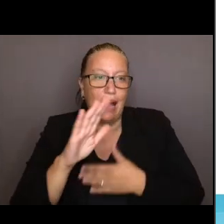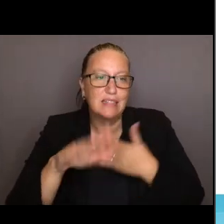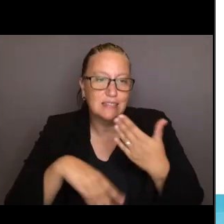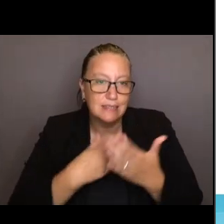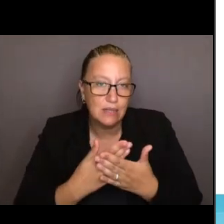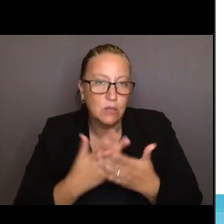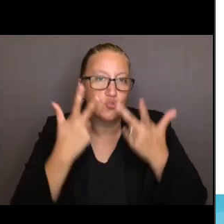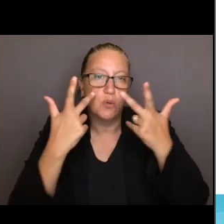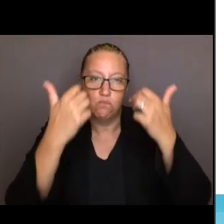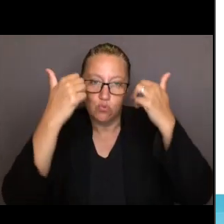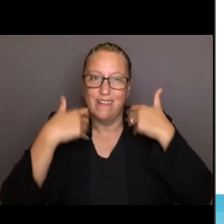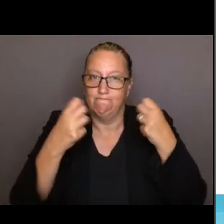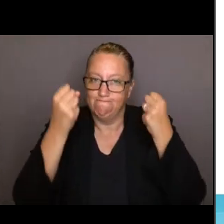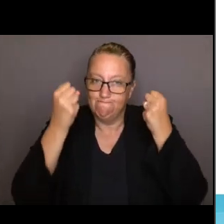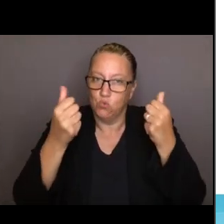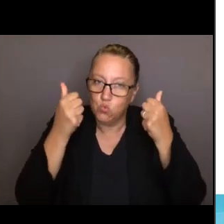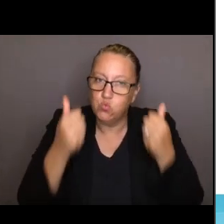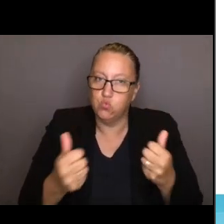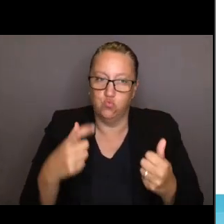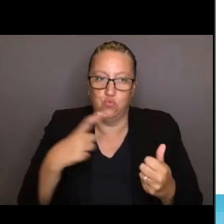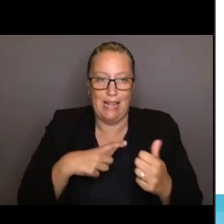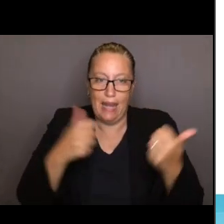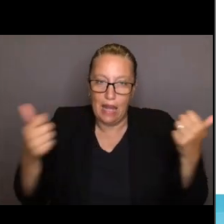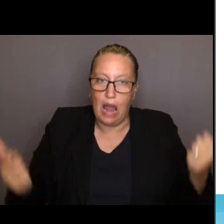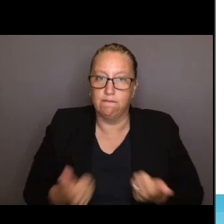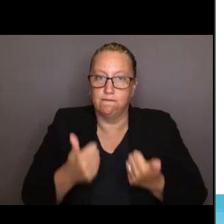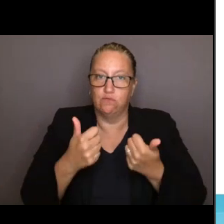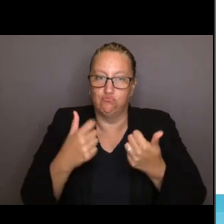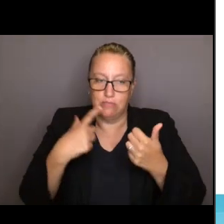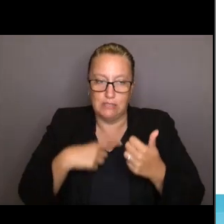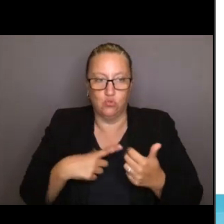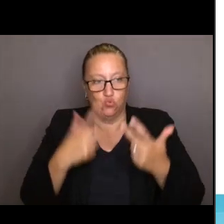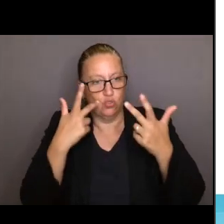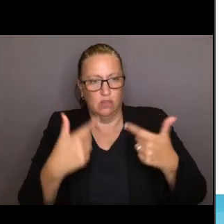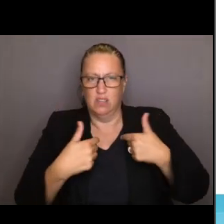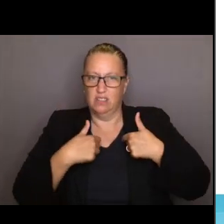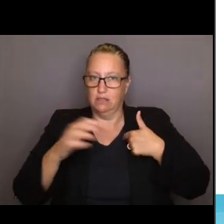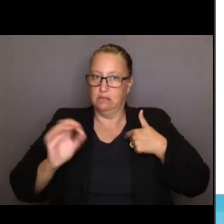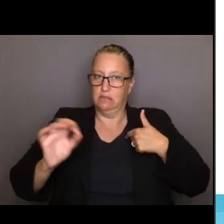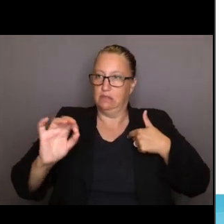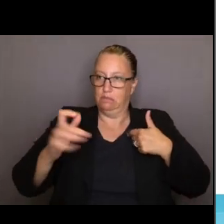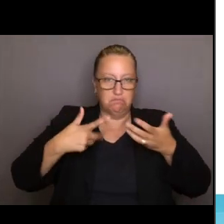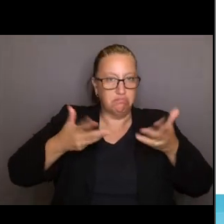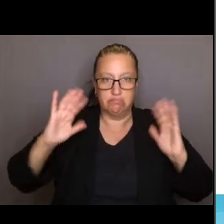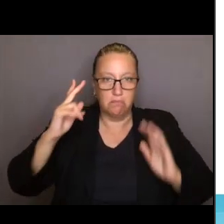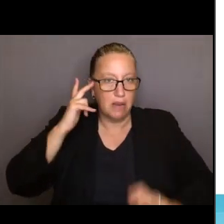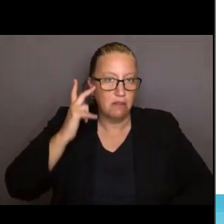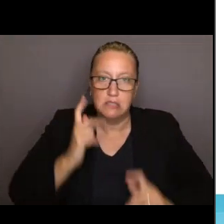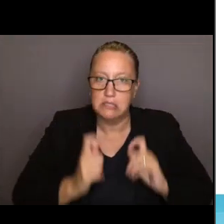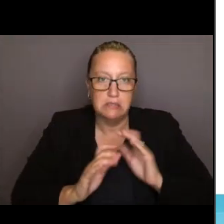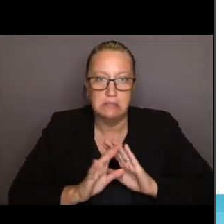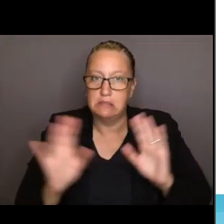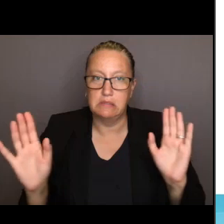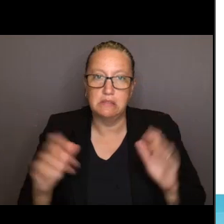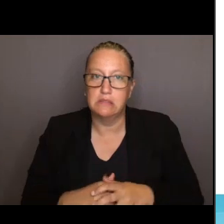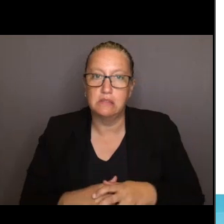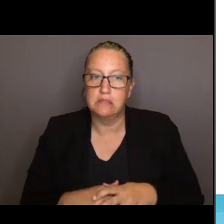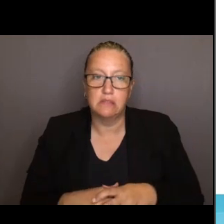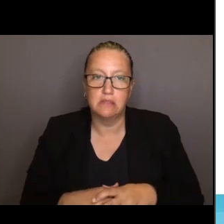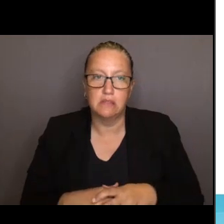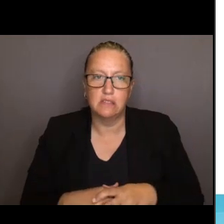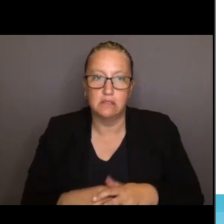reason provided to support the denial and agreement to submit to parentage testing. So it's not just a matter of,